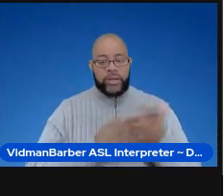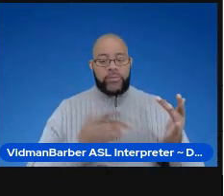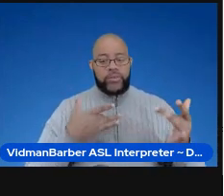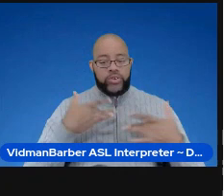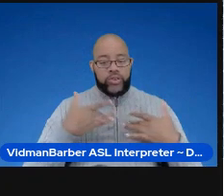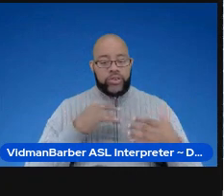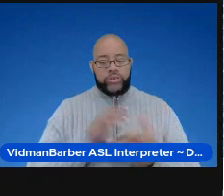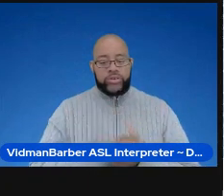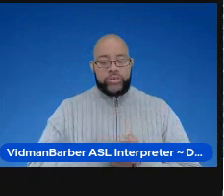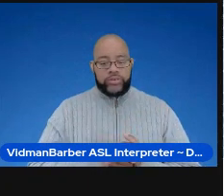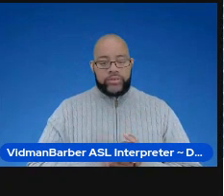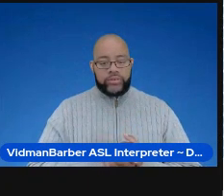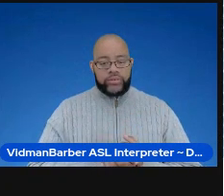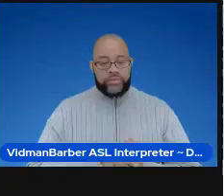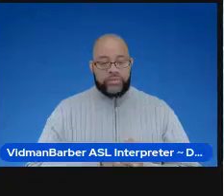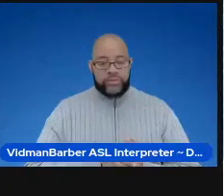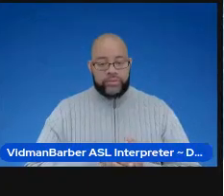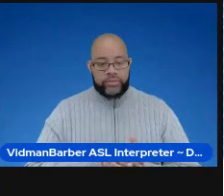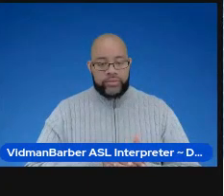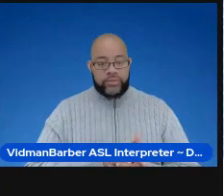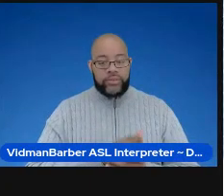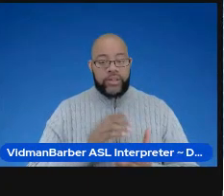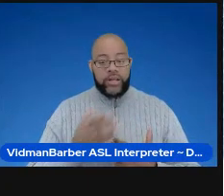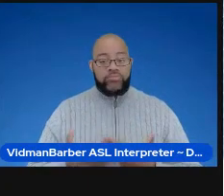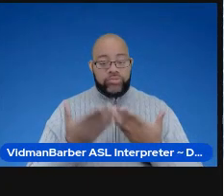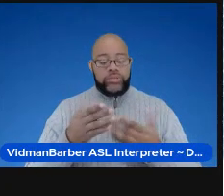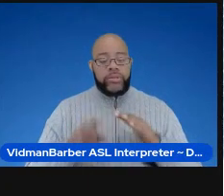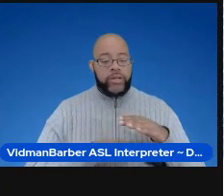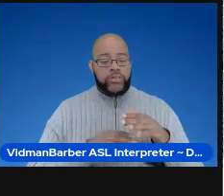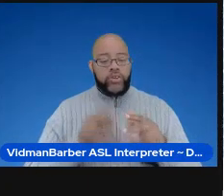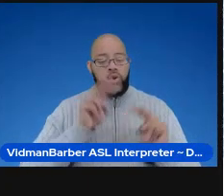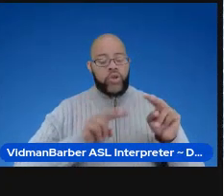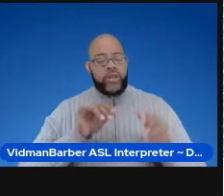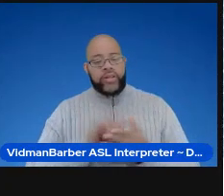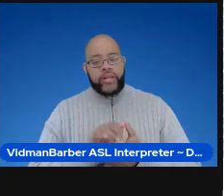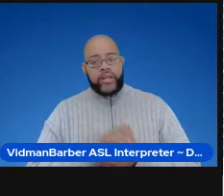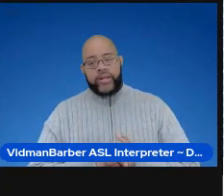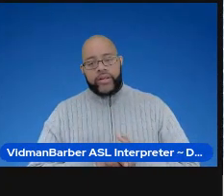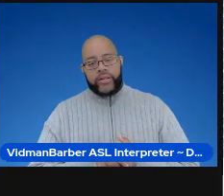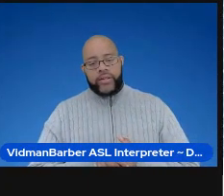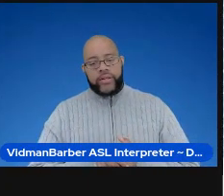that were raised were basically looking at the